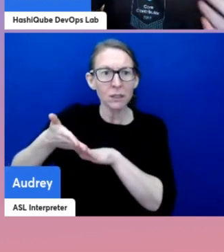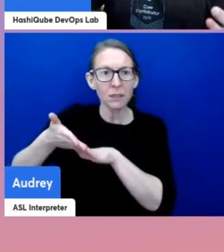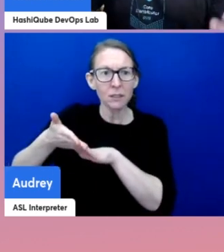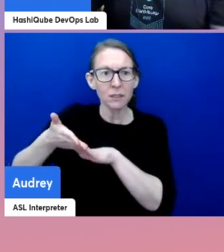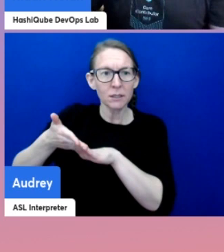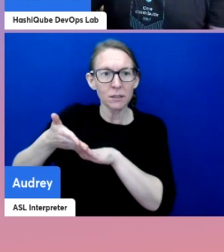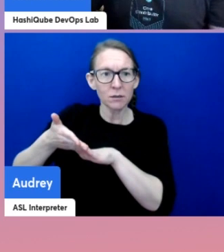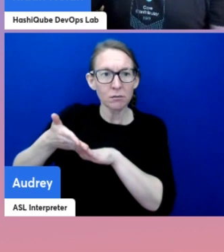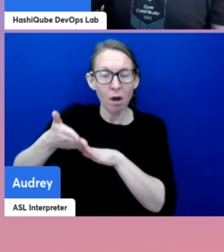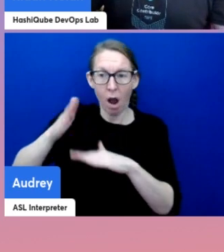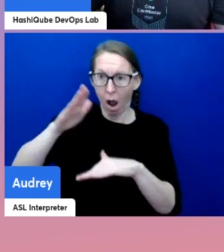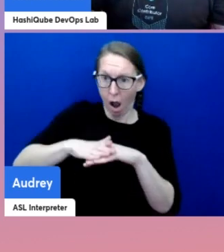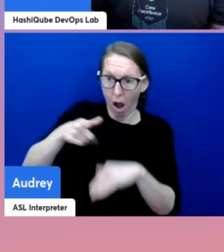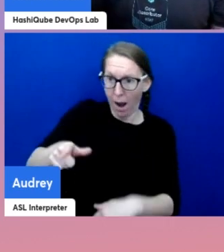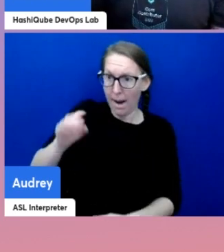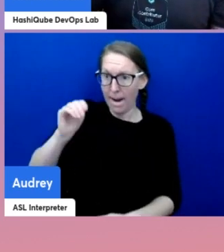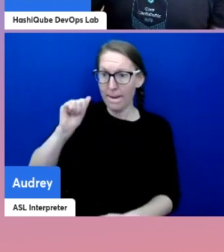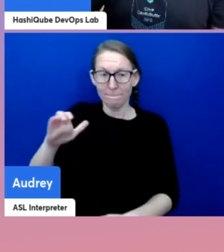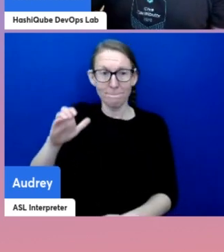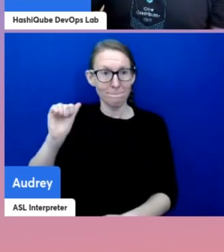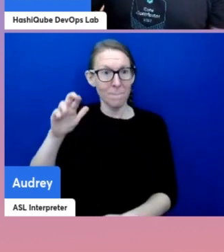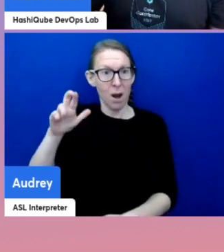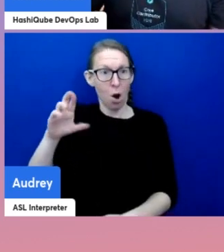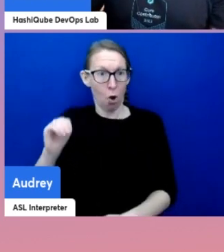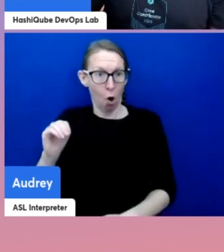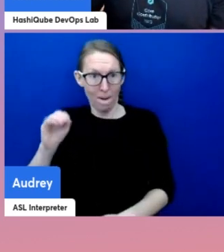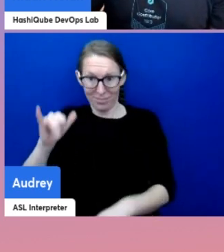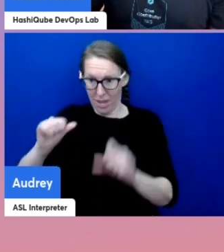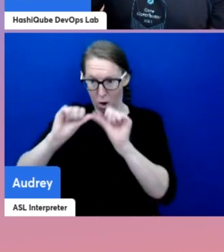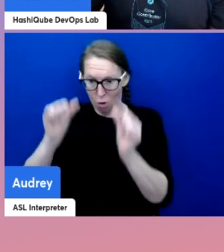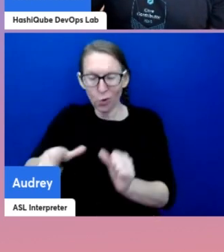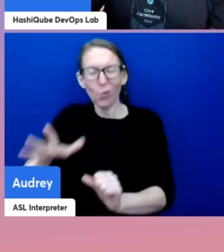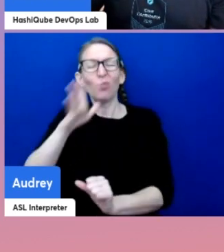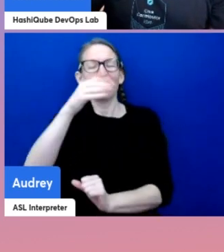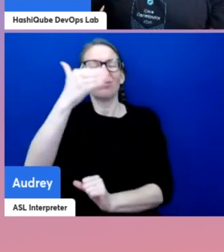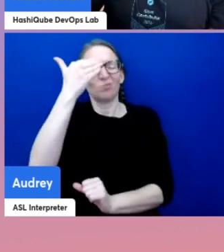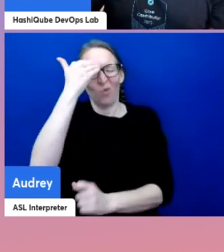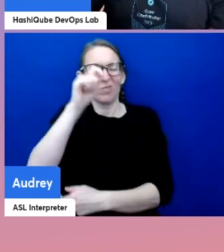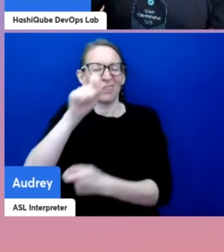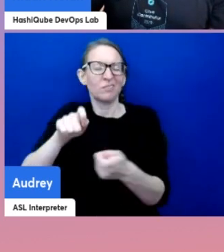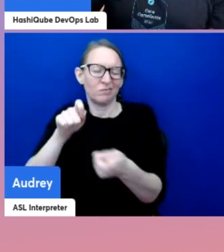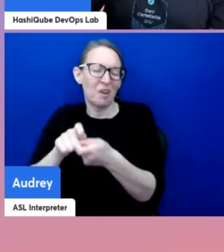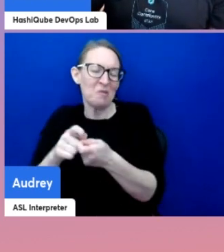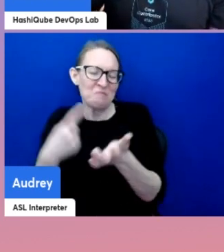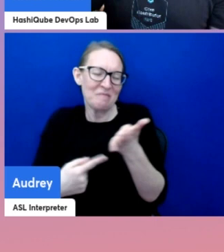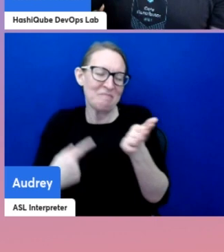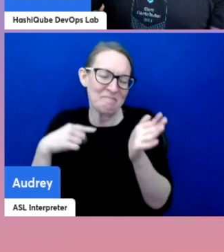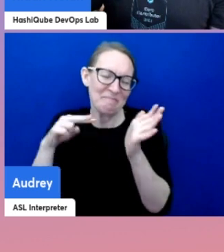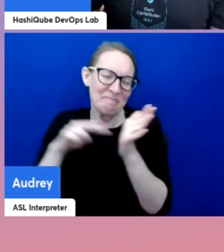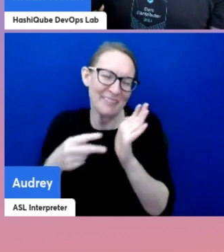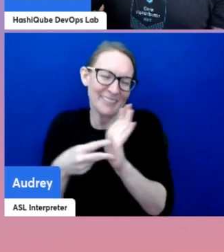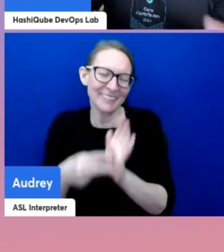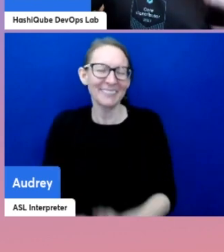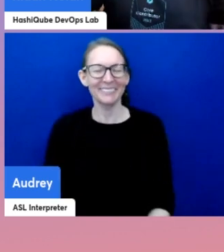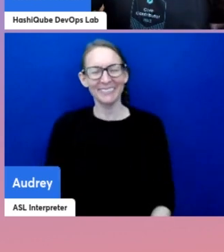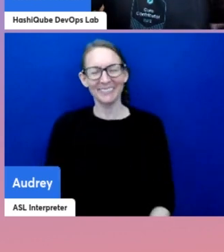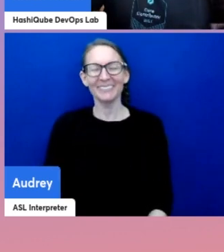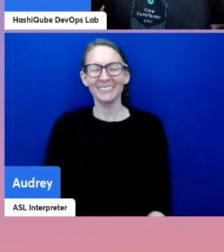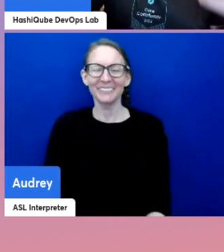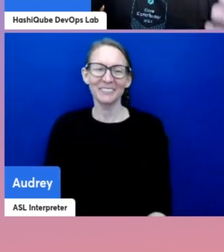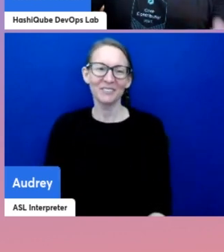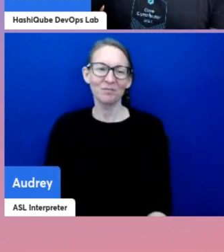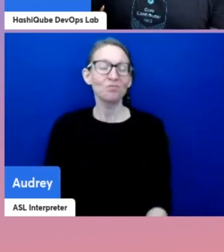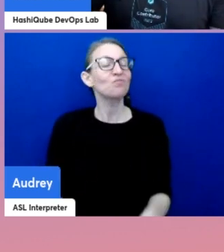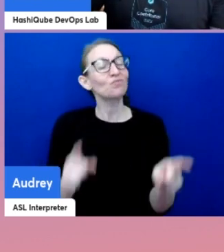on the Mac ARM architecture, will know exactly what I'm talking about. We'll also show